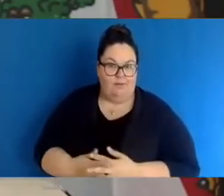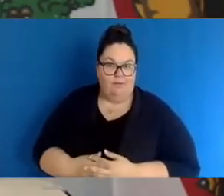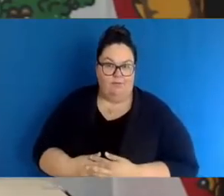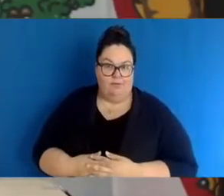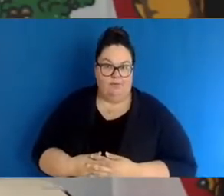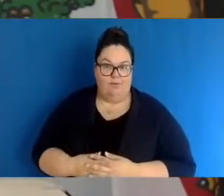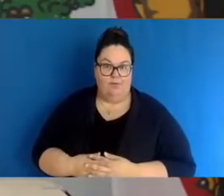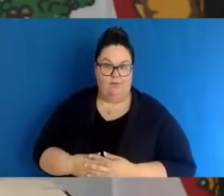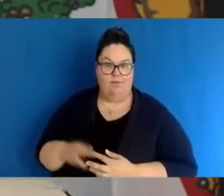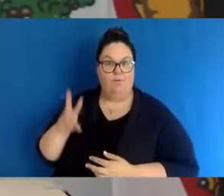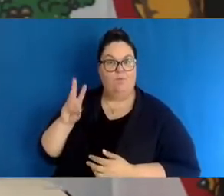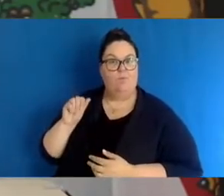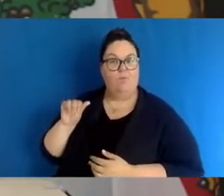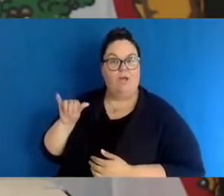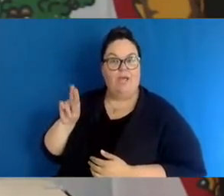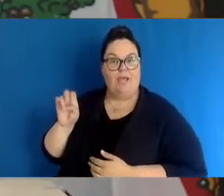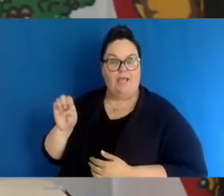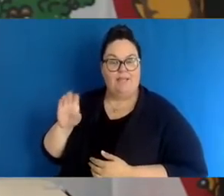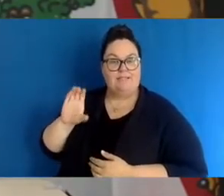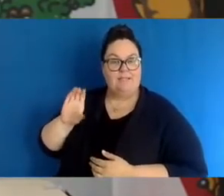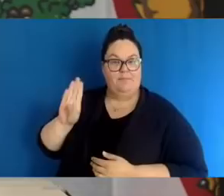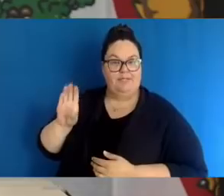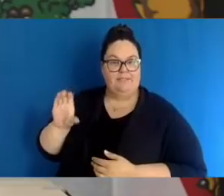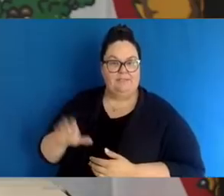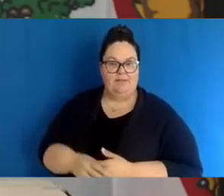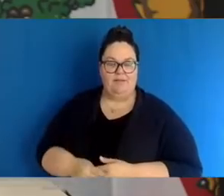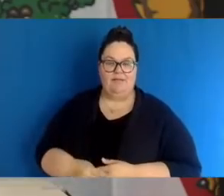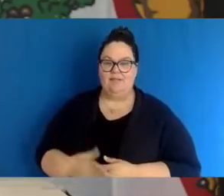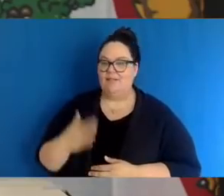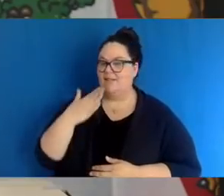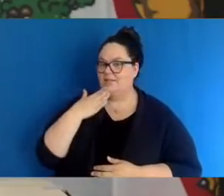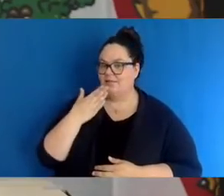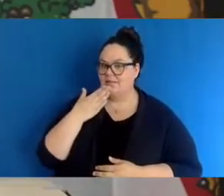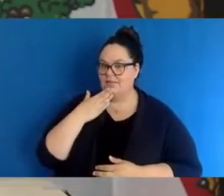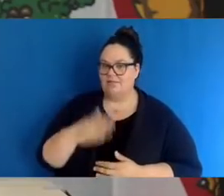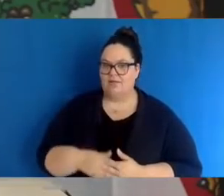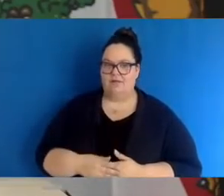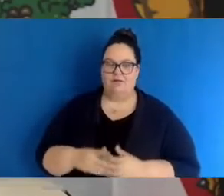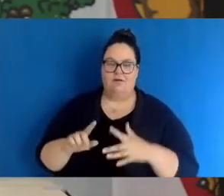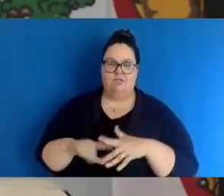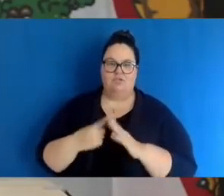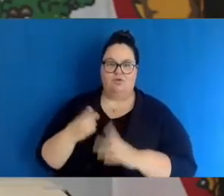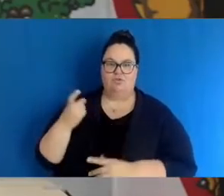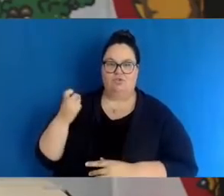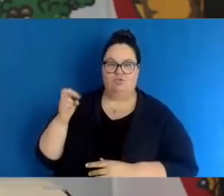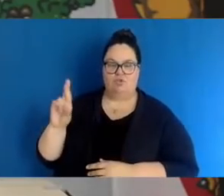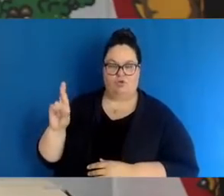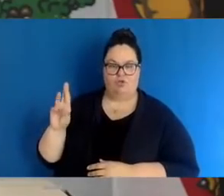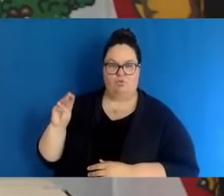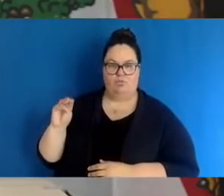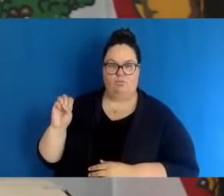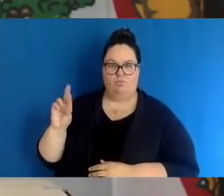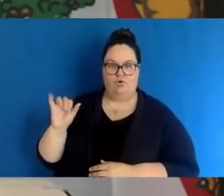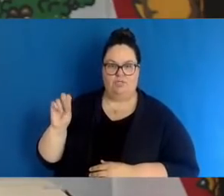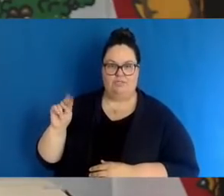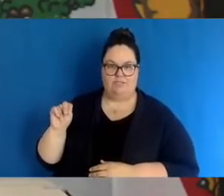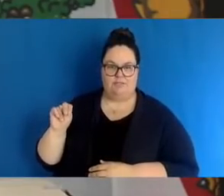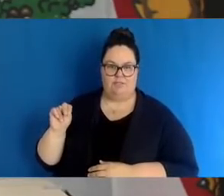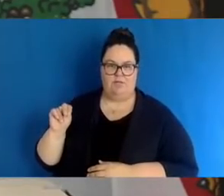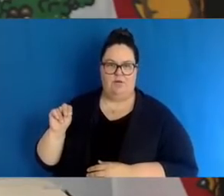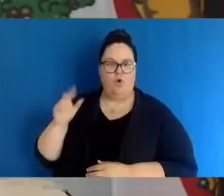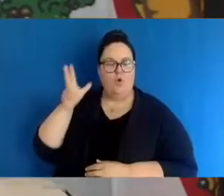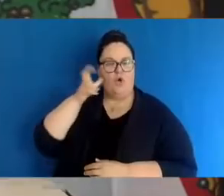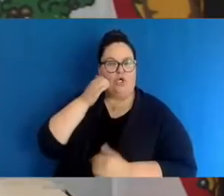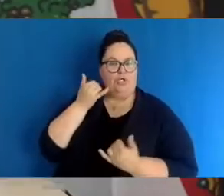Wayne Thibodeau, CBC. Thank you very much. I think I'll start with Dr. Morrison. We heard today about UPEI's